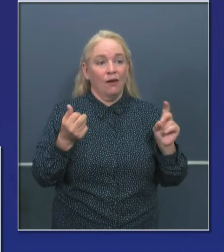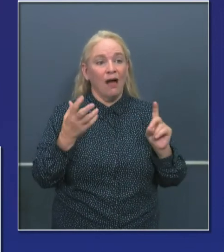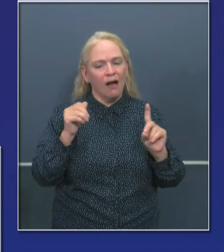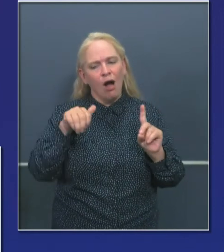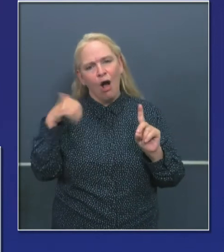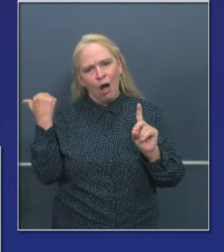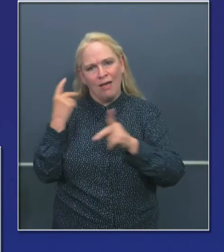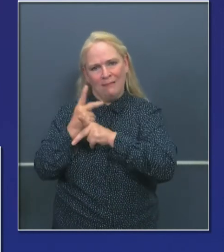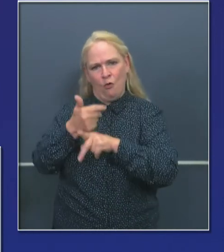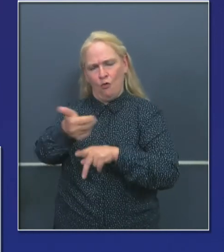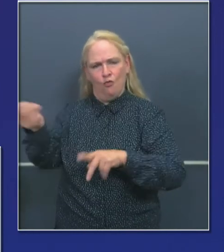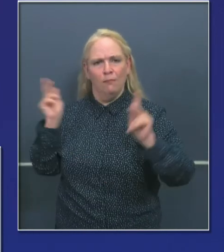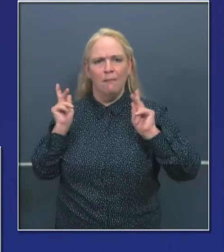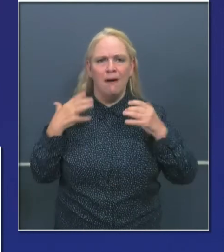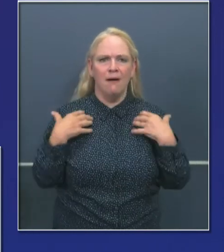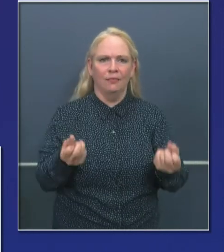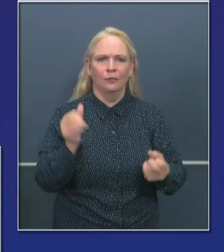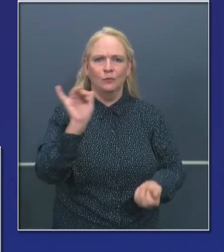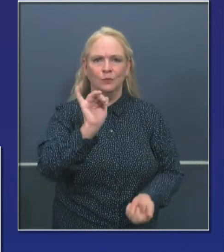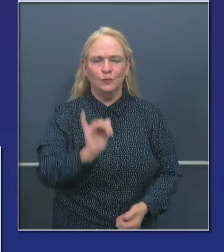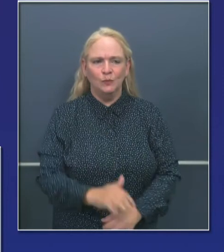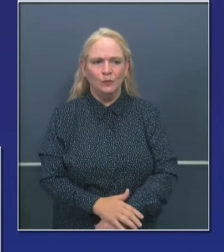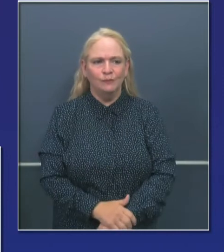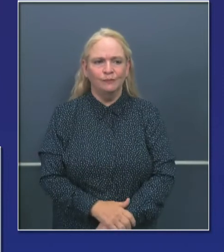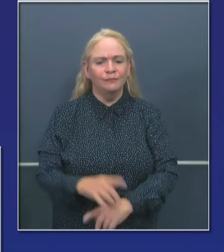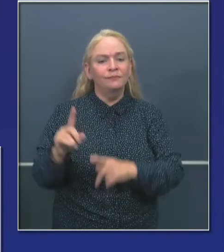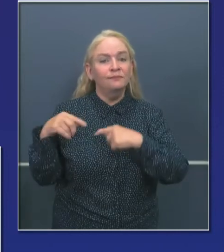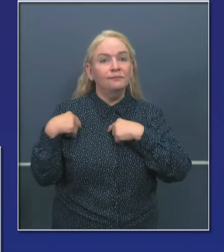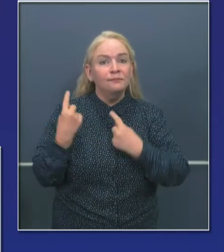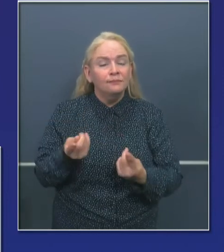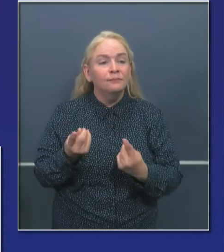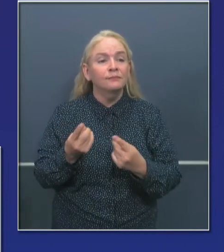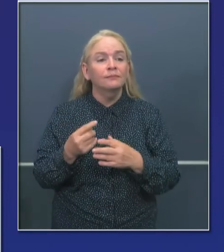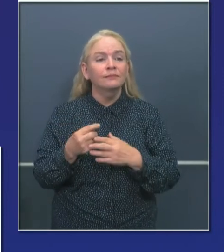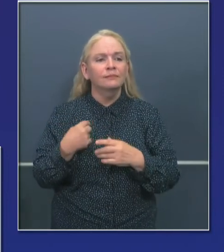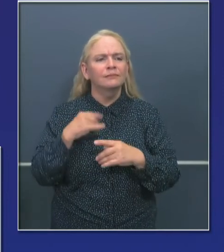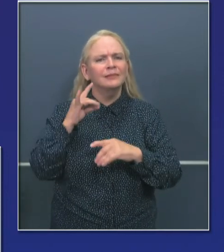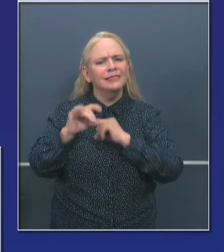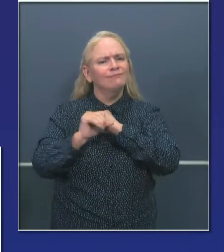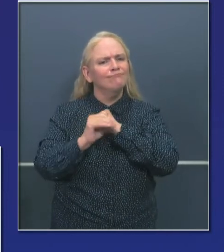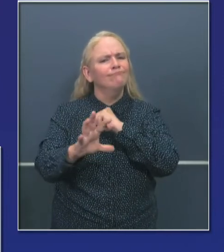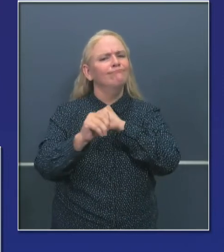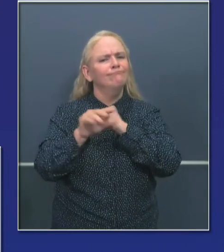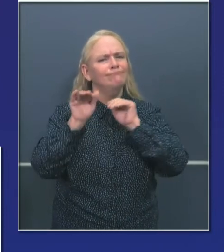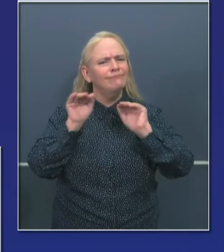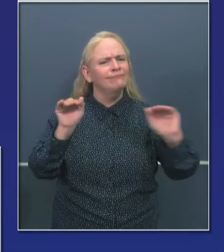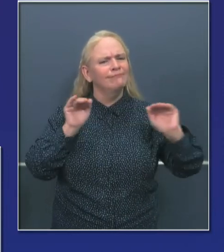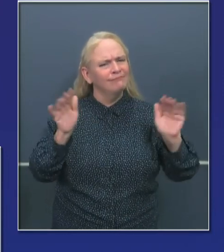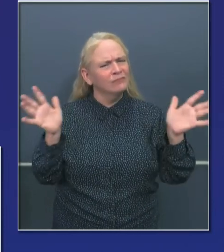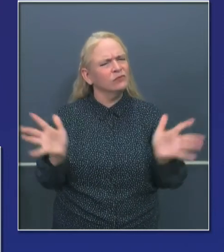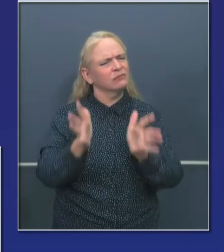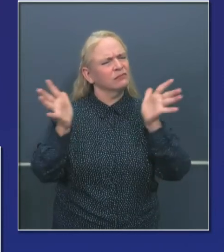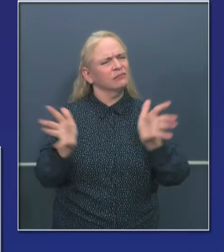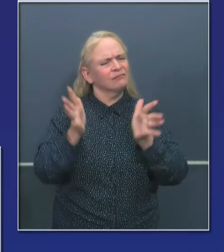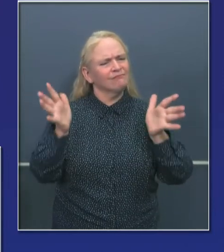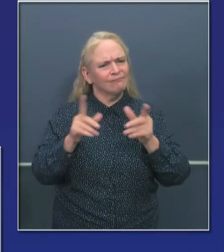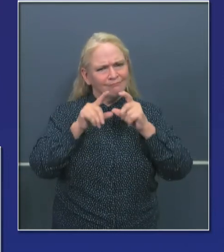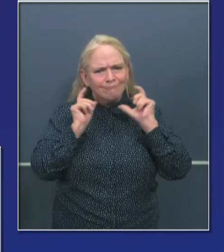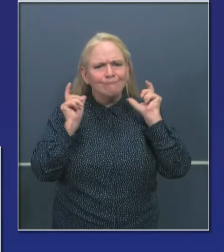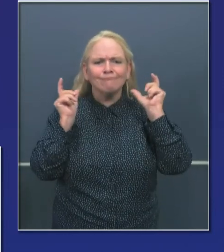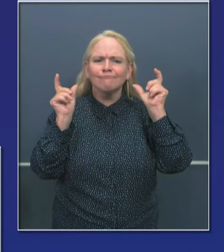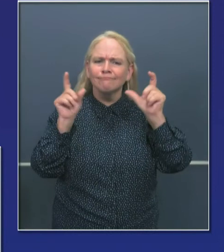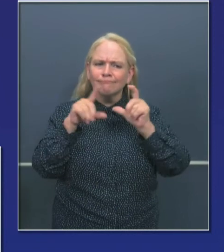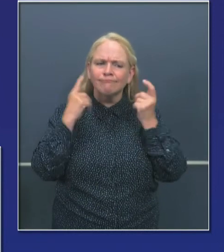the same time. For months now, we have been putting out PSAs, public awareness campaigns. Recently, we put out one